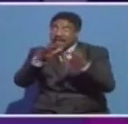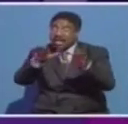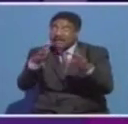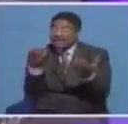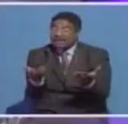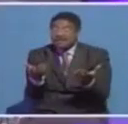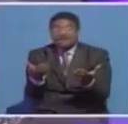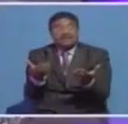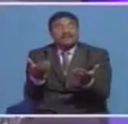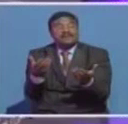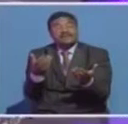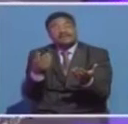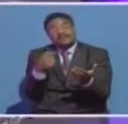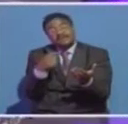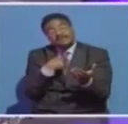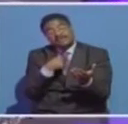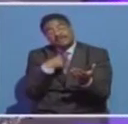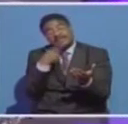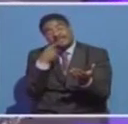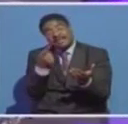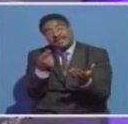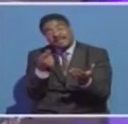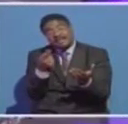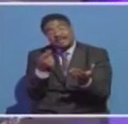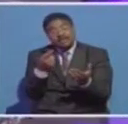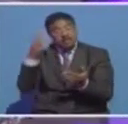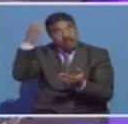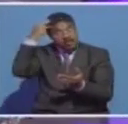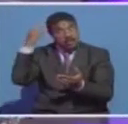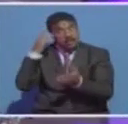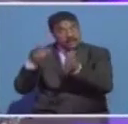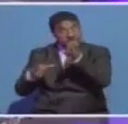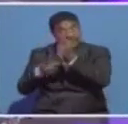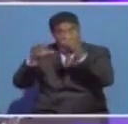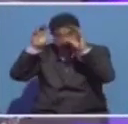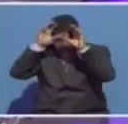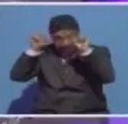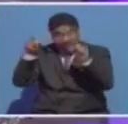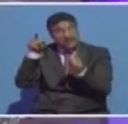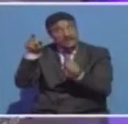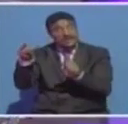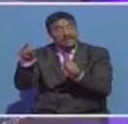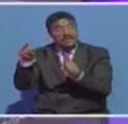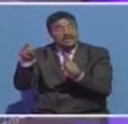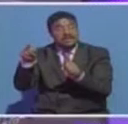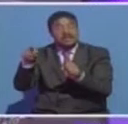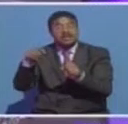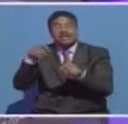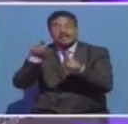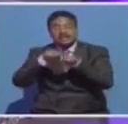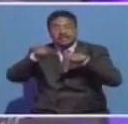is why I was saying that the Office of the Vice President plays a mediatory role.